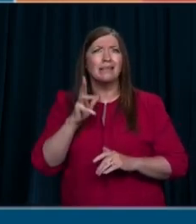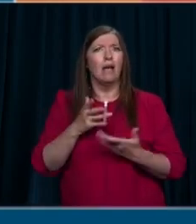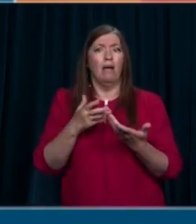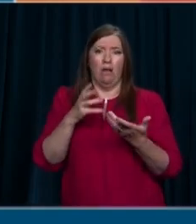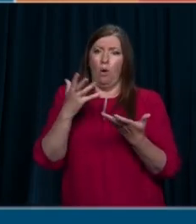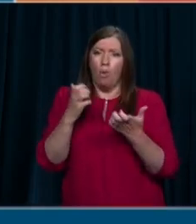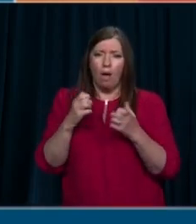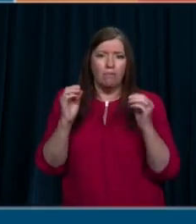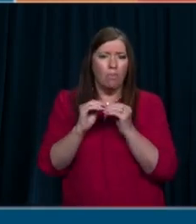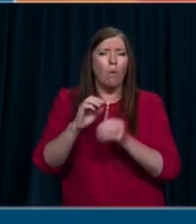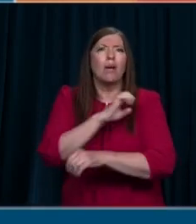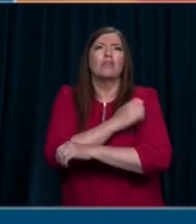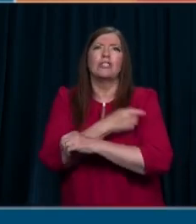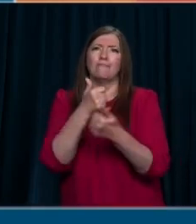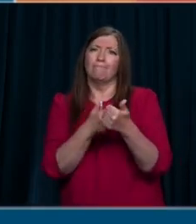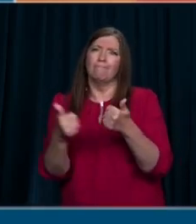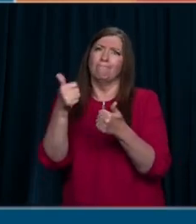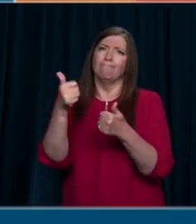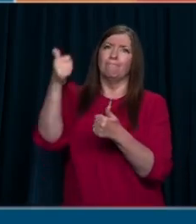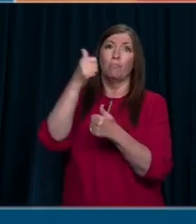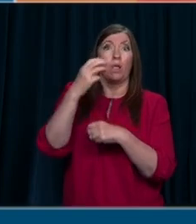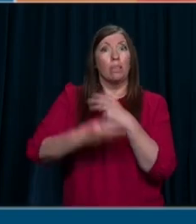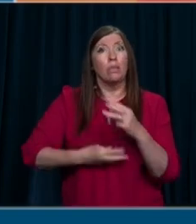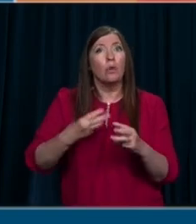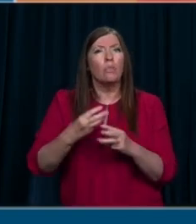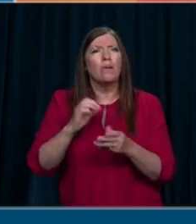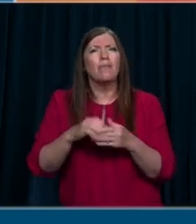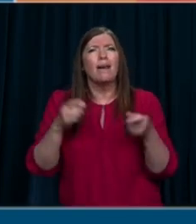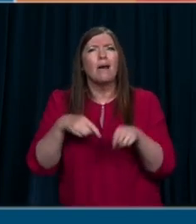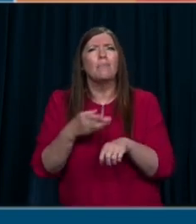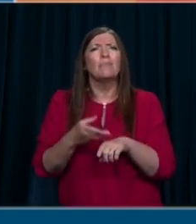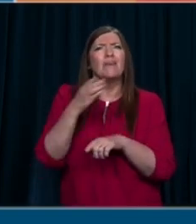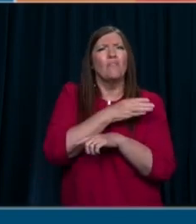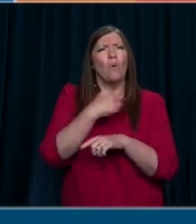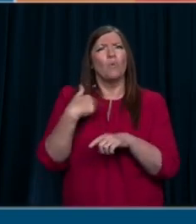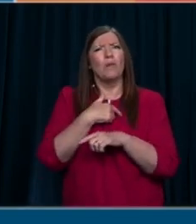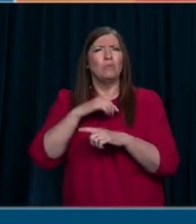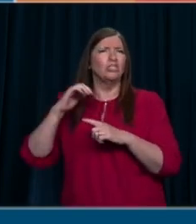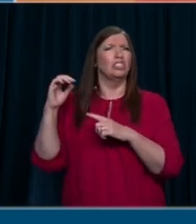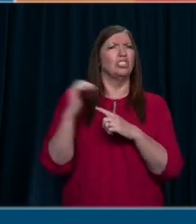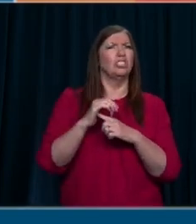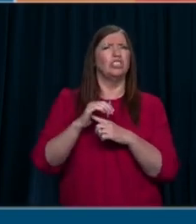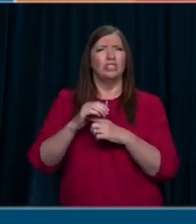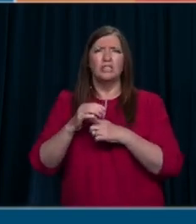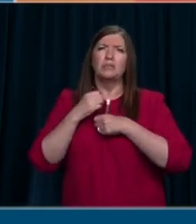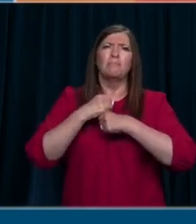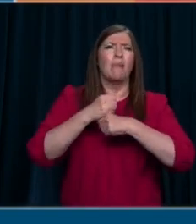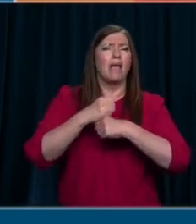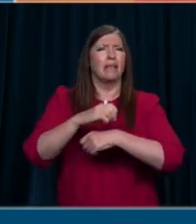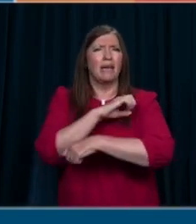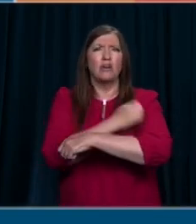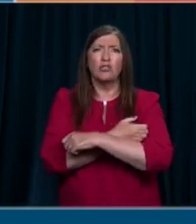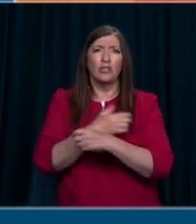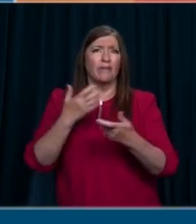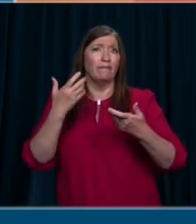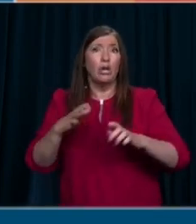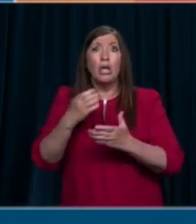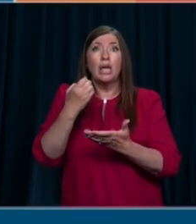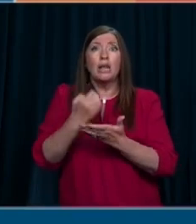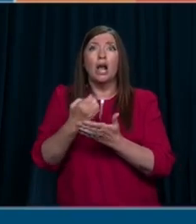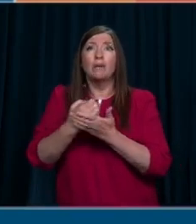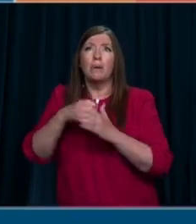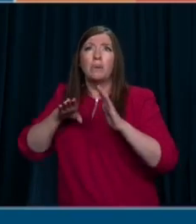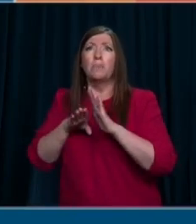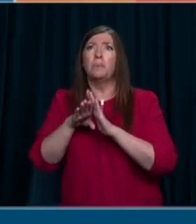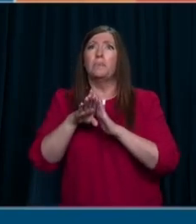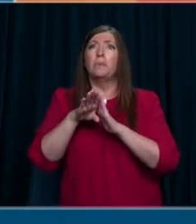leader in the world. We can do this. We were that way before. We need to return to that level, and that will bring the economy back in line,